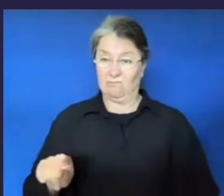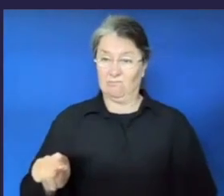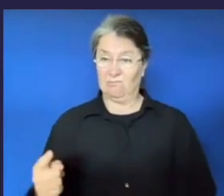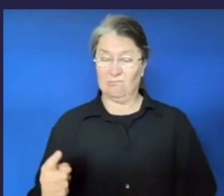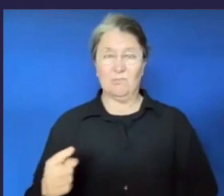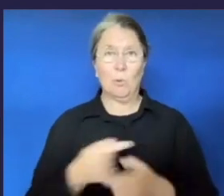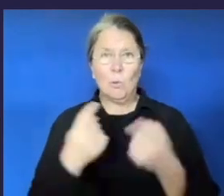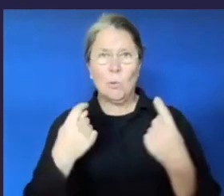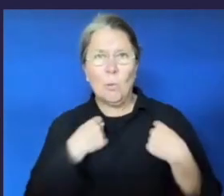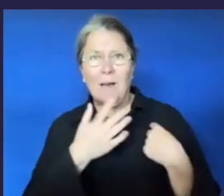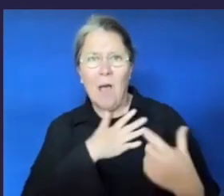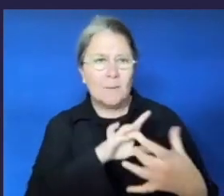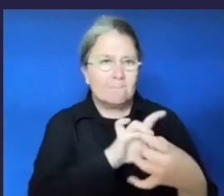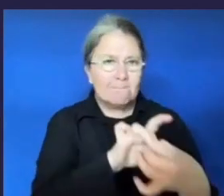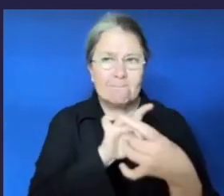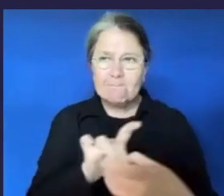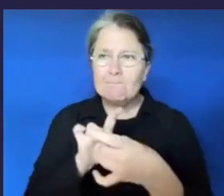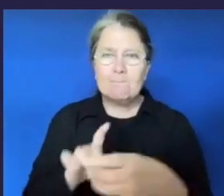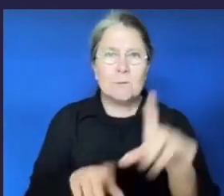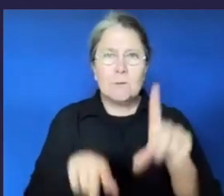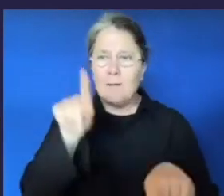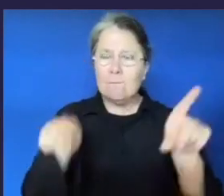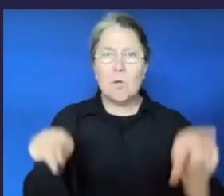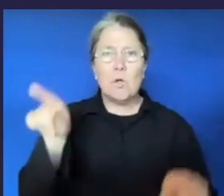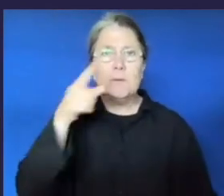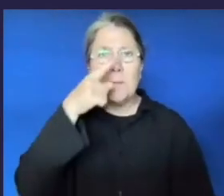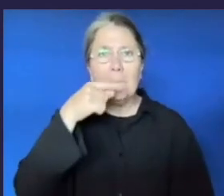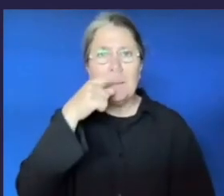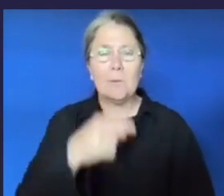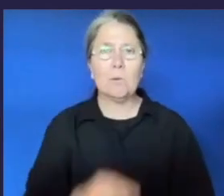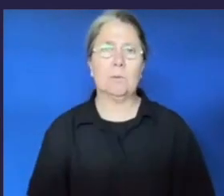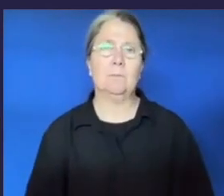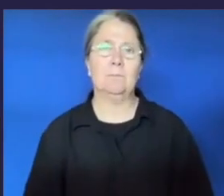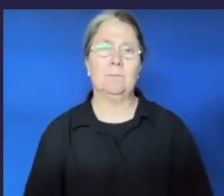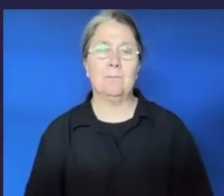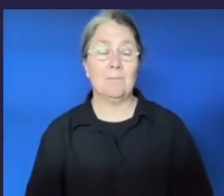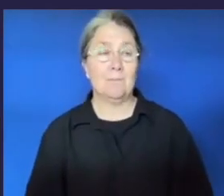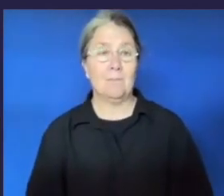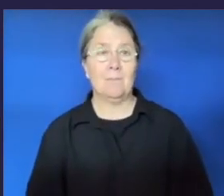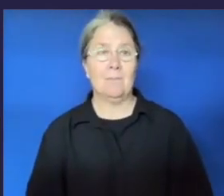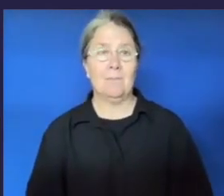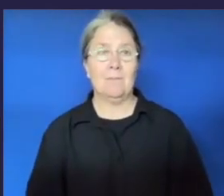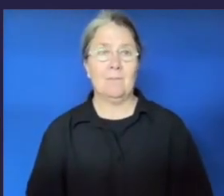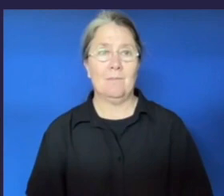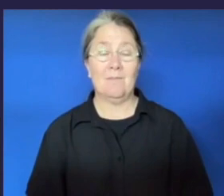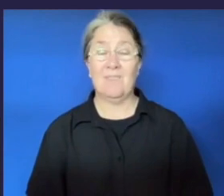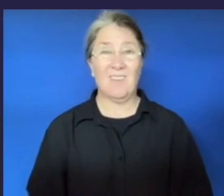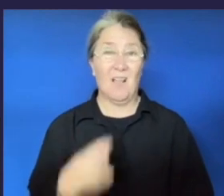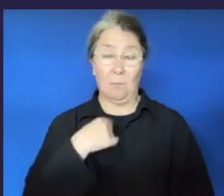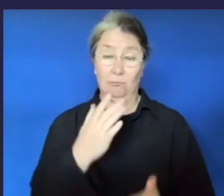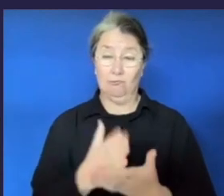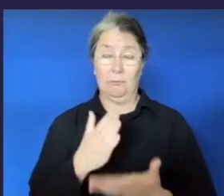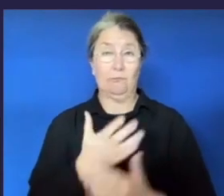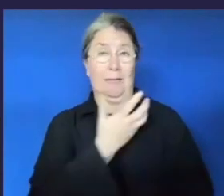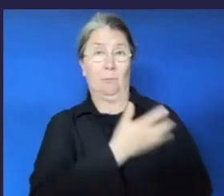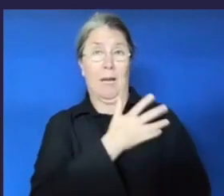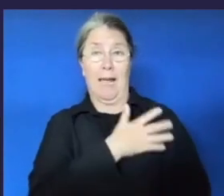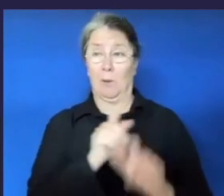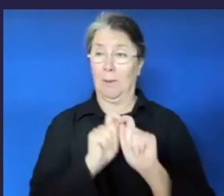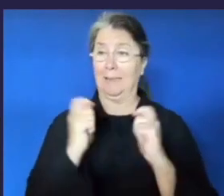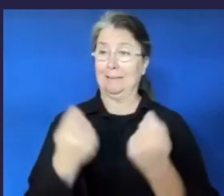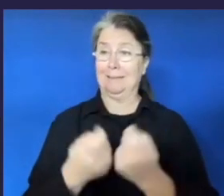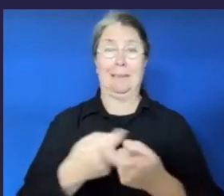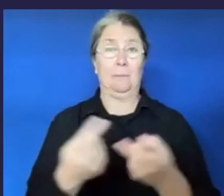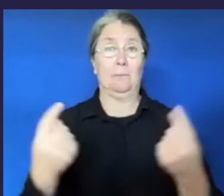diverse bunch of people. Rach works on a desktop computer alongside other staff. I'm really proud of the team that we have here, and I think